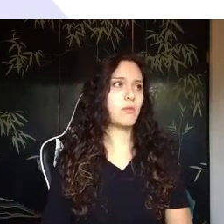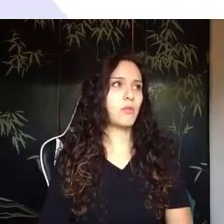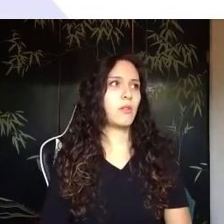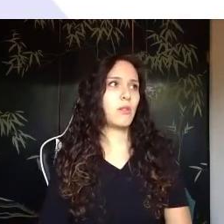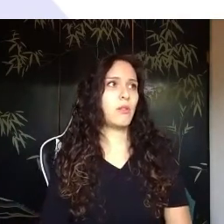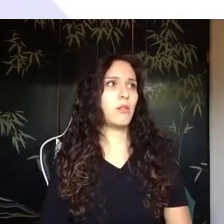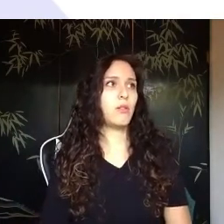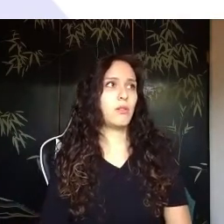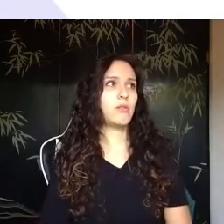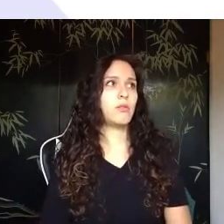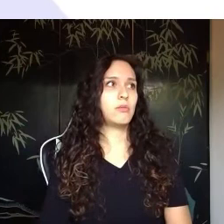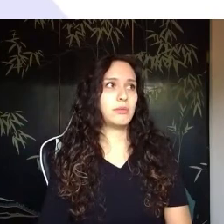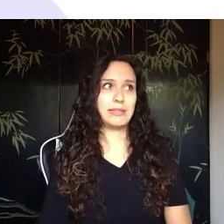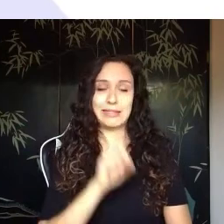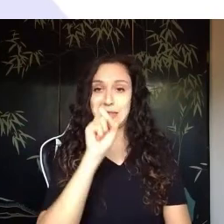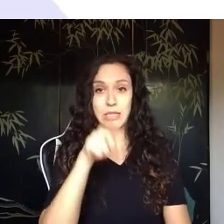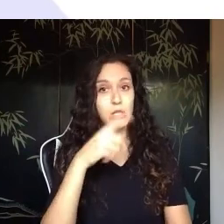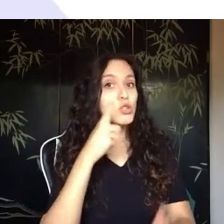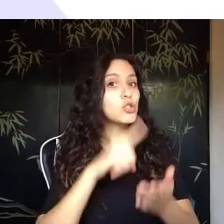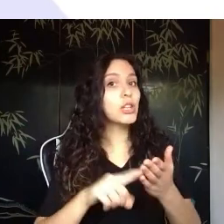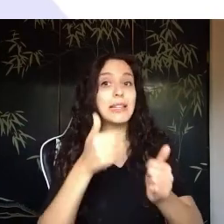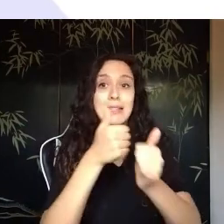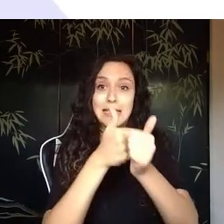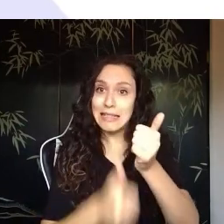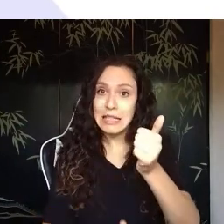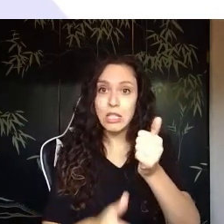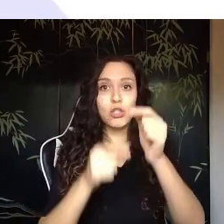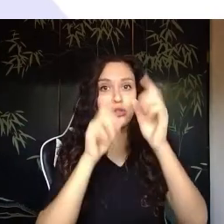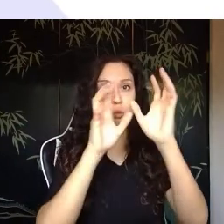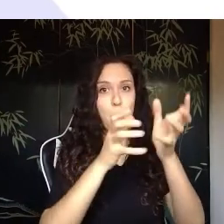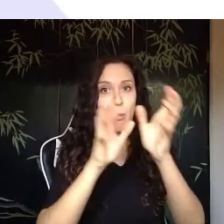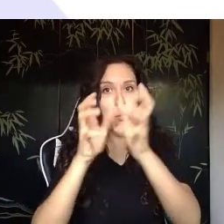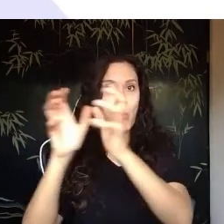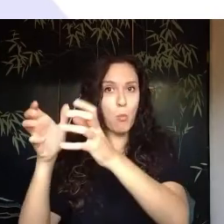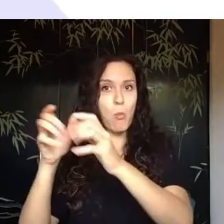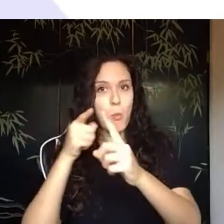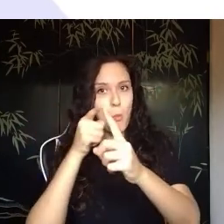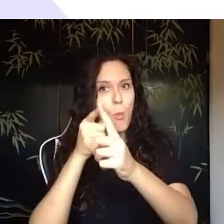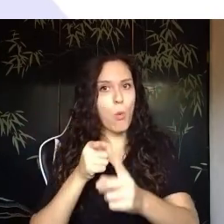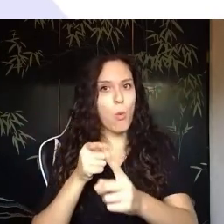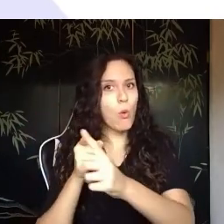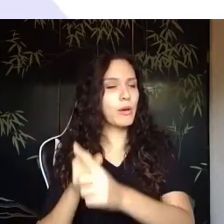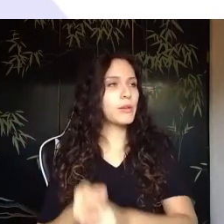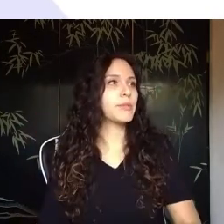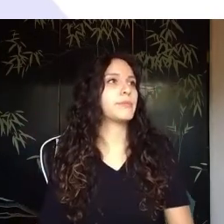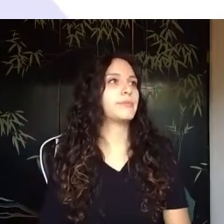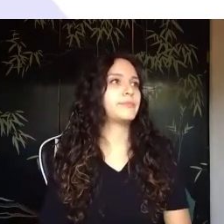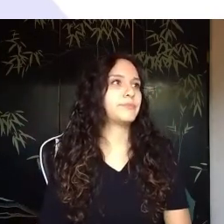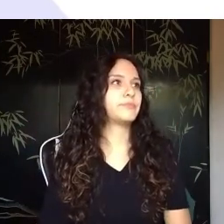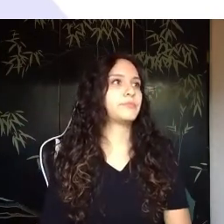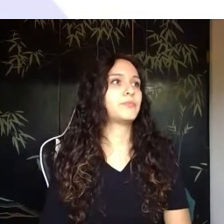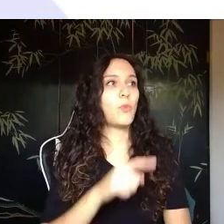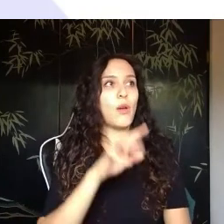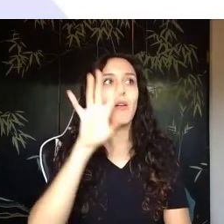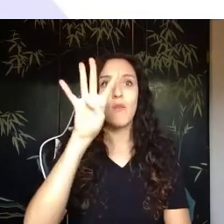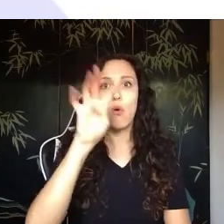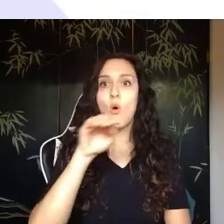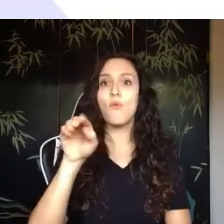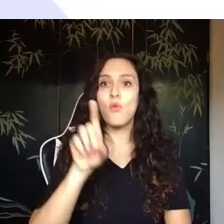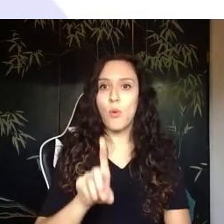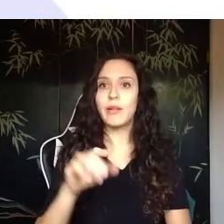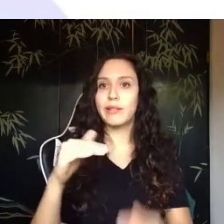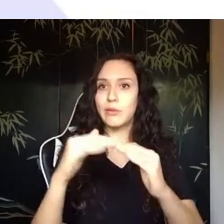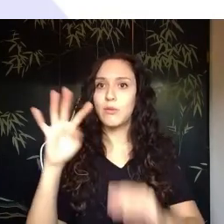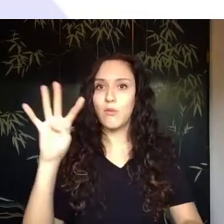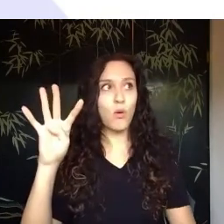over x. So then this will be, if I do y over x, I got to check each point. It'll be 4 over 1, which is 4.